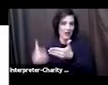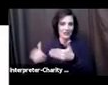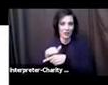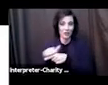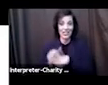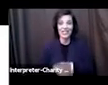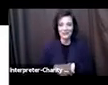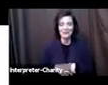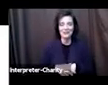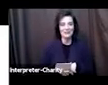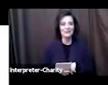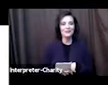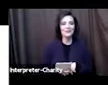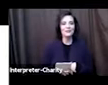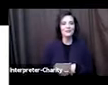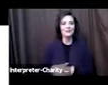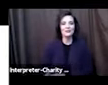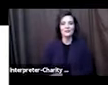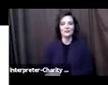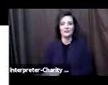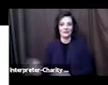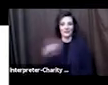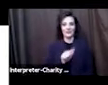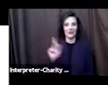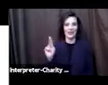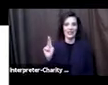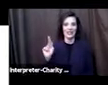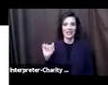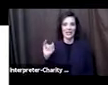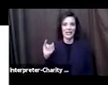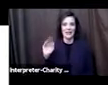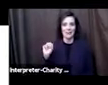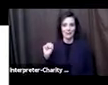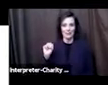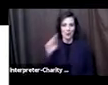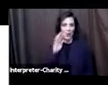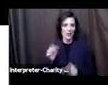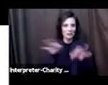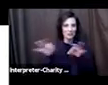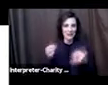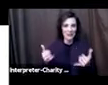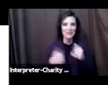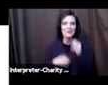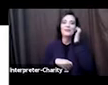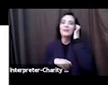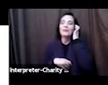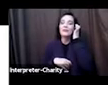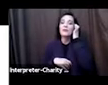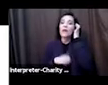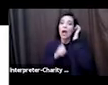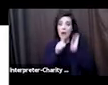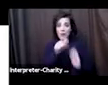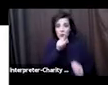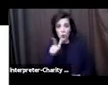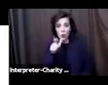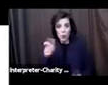All right, Kim, I'll pass this to you. So I don't know who has heard